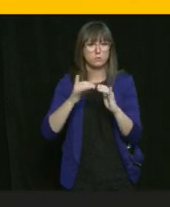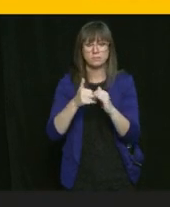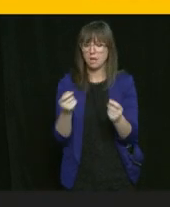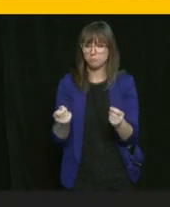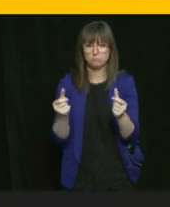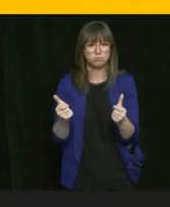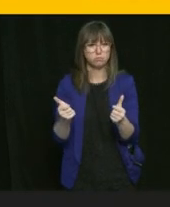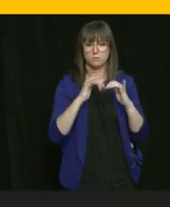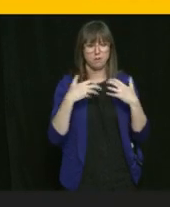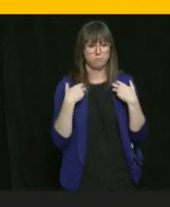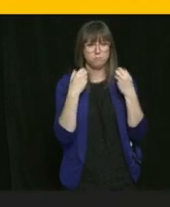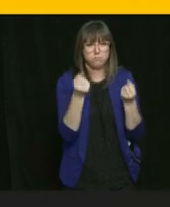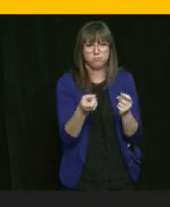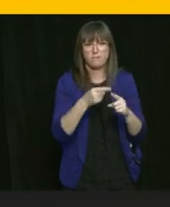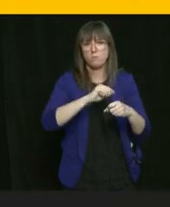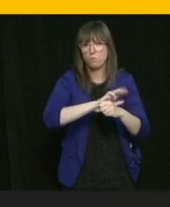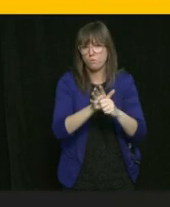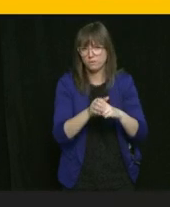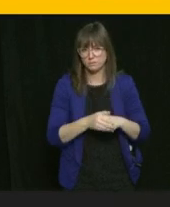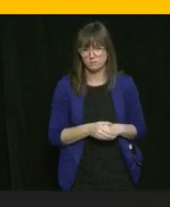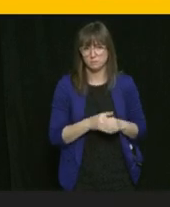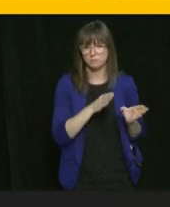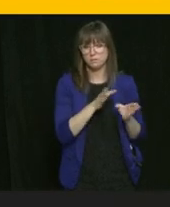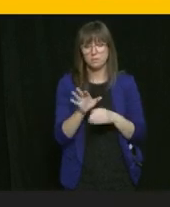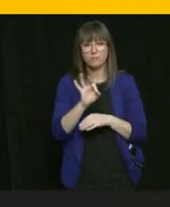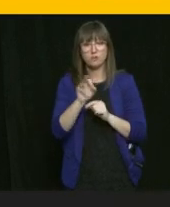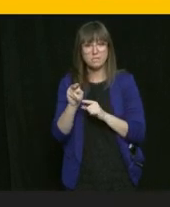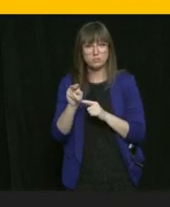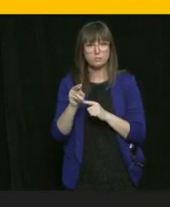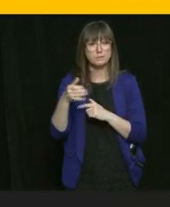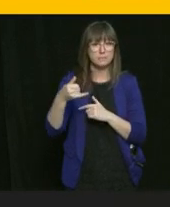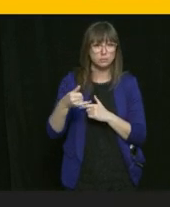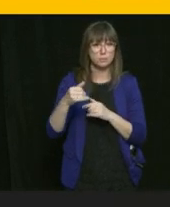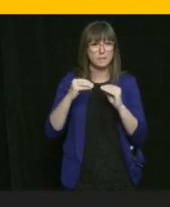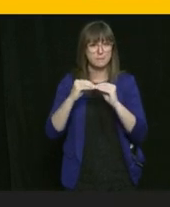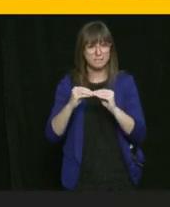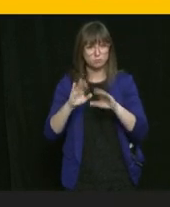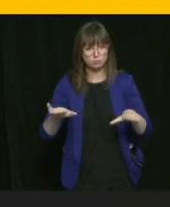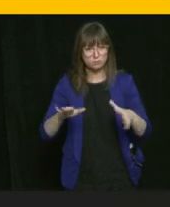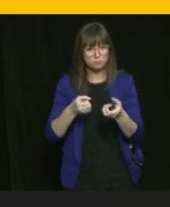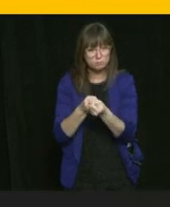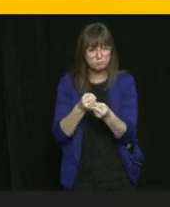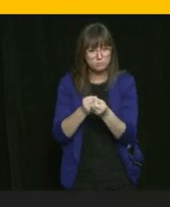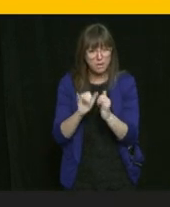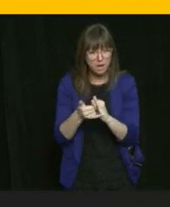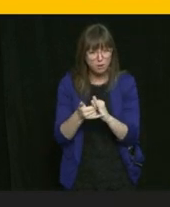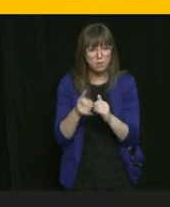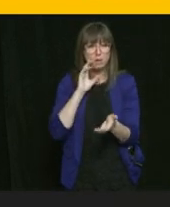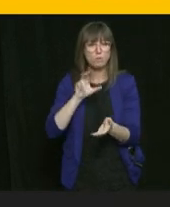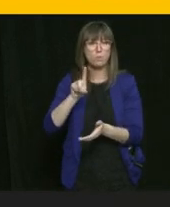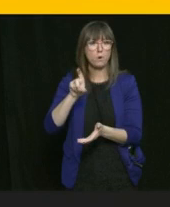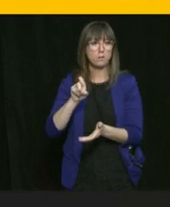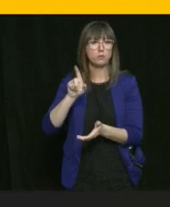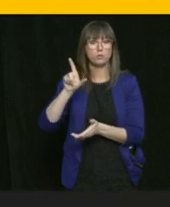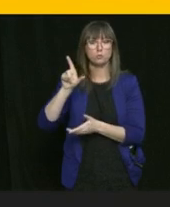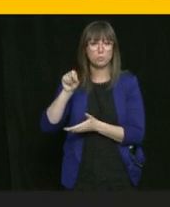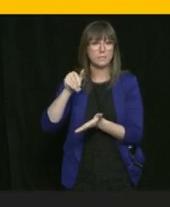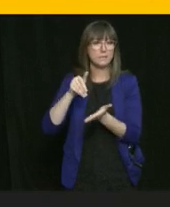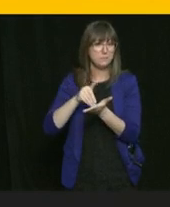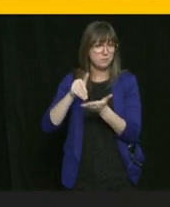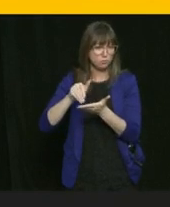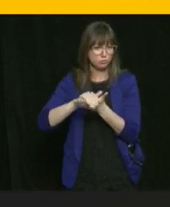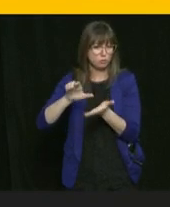critical needs, including to support First Nations, Inuit, and Métis Nation children, we will invest over $120